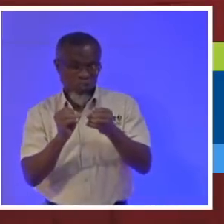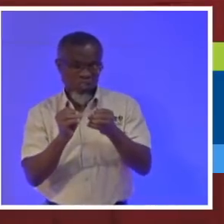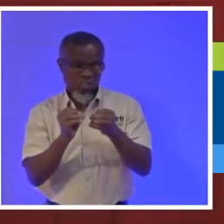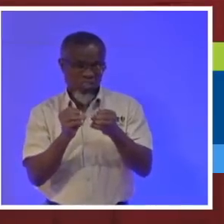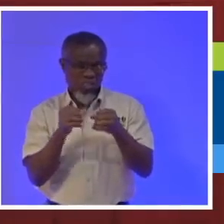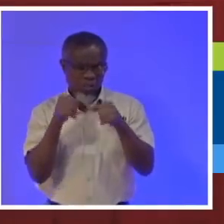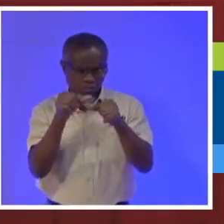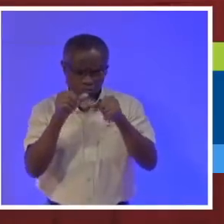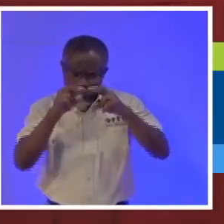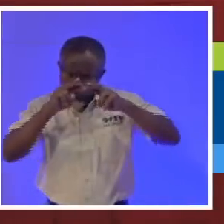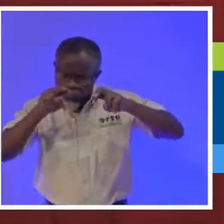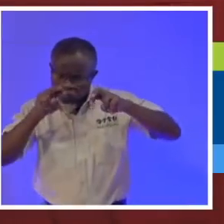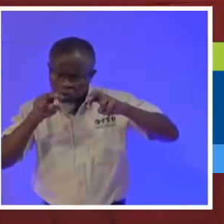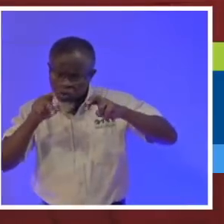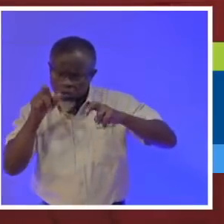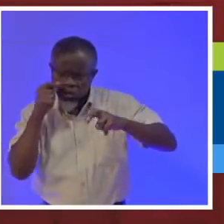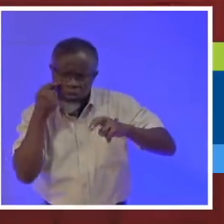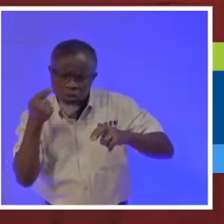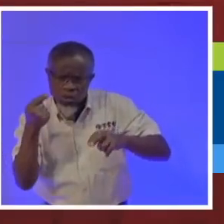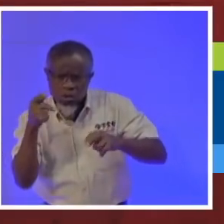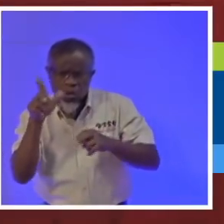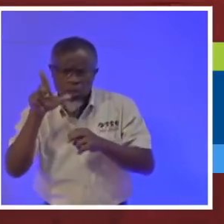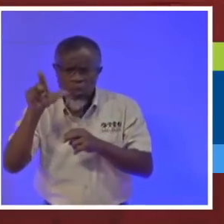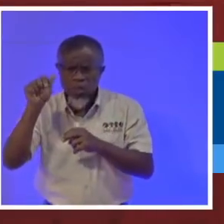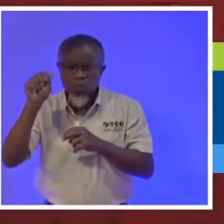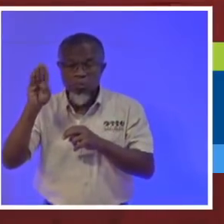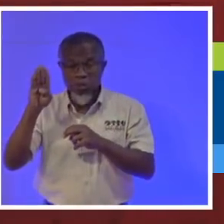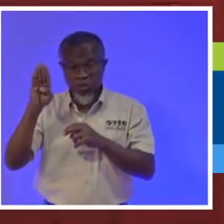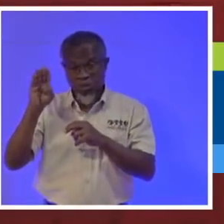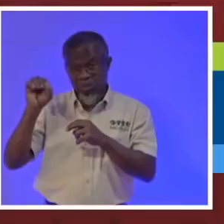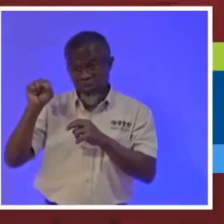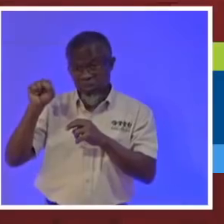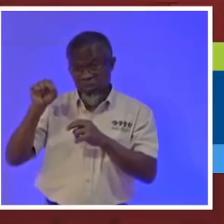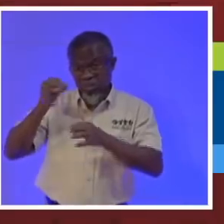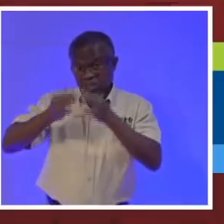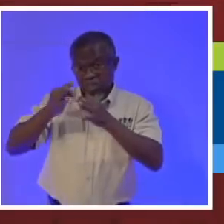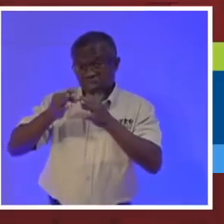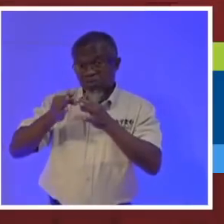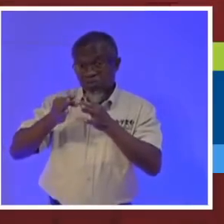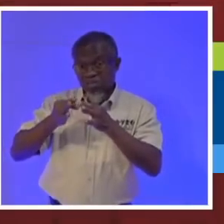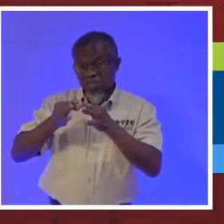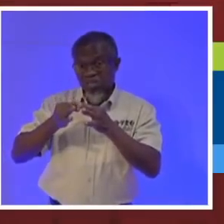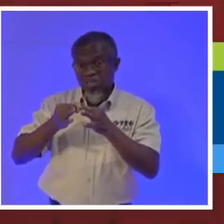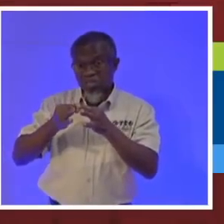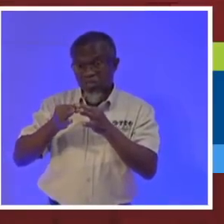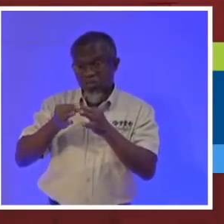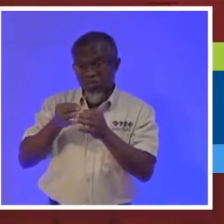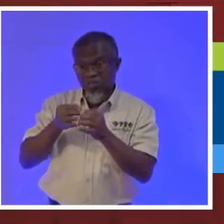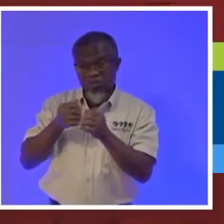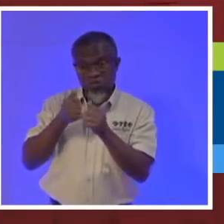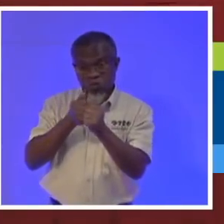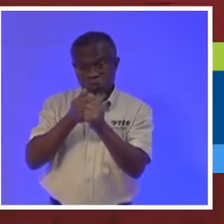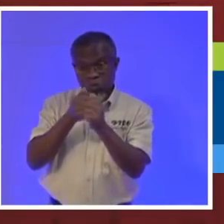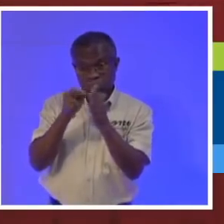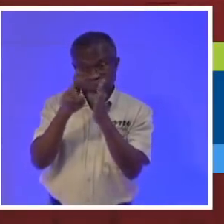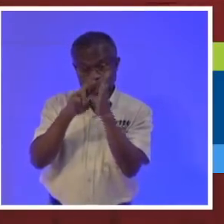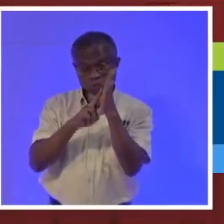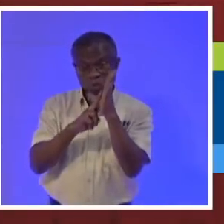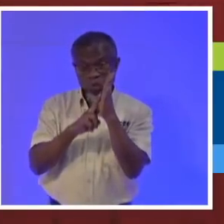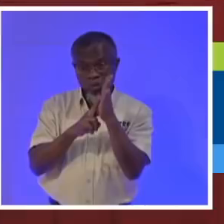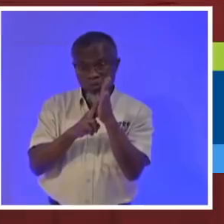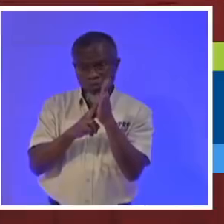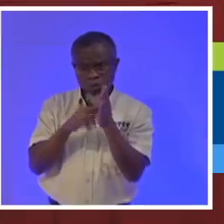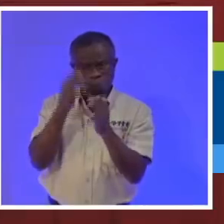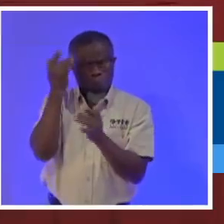accredited to do PCR testing? The reason I ask is we have a report of a lab mixing up results. So the lab sent